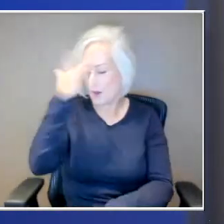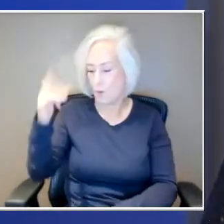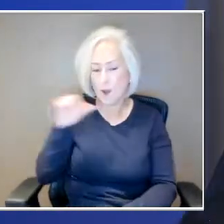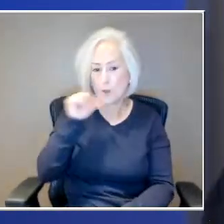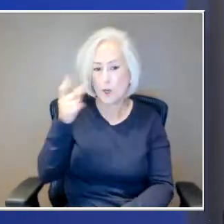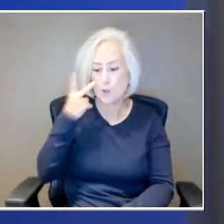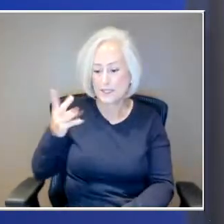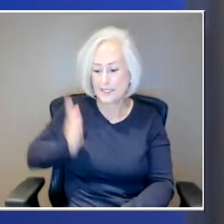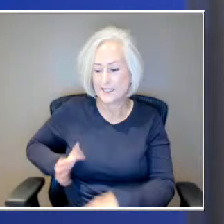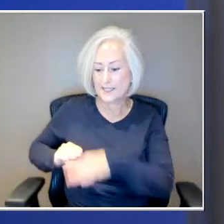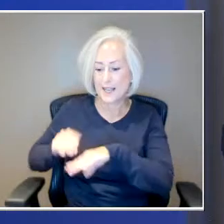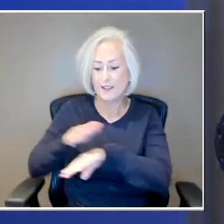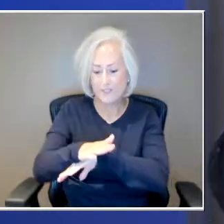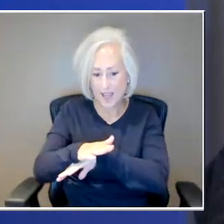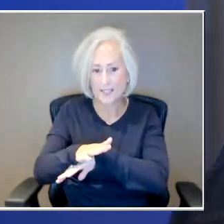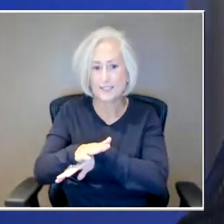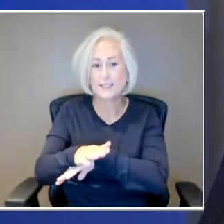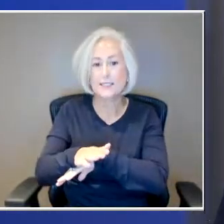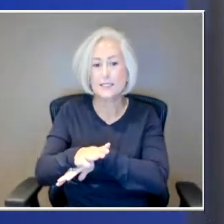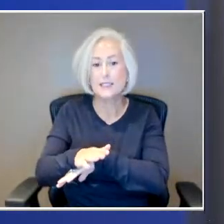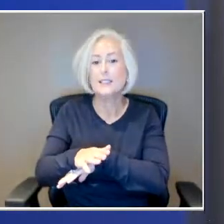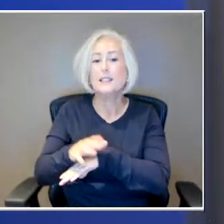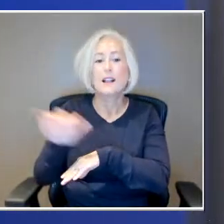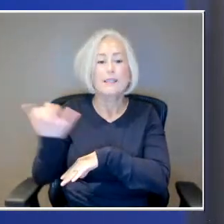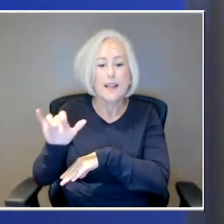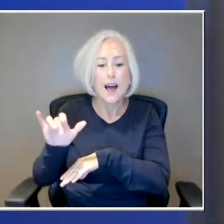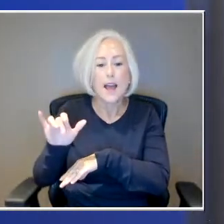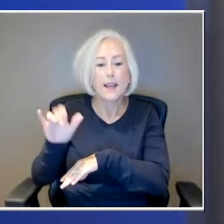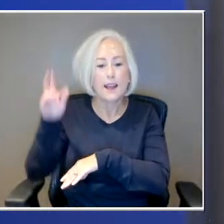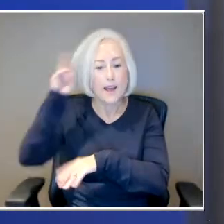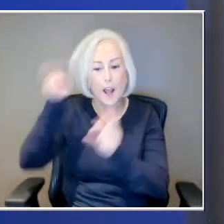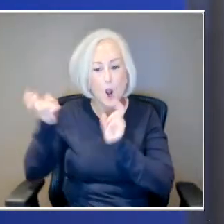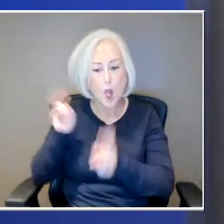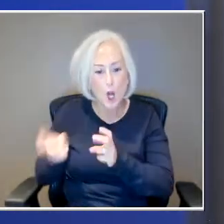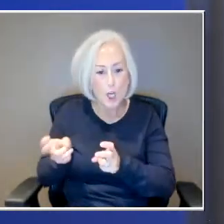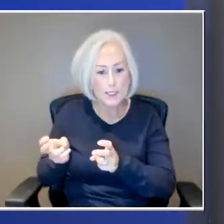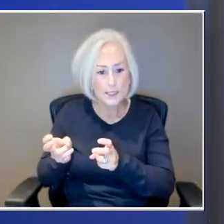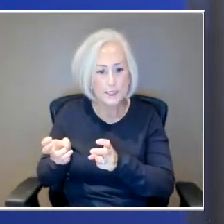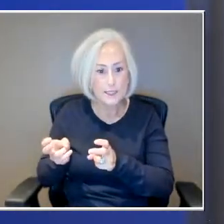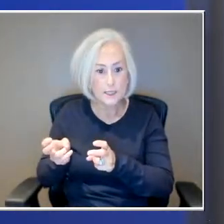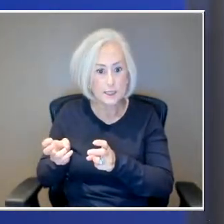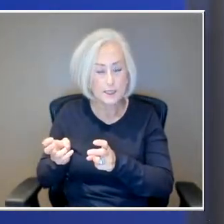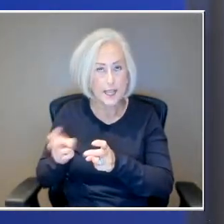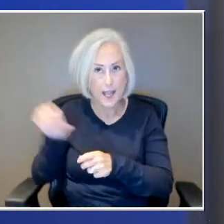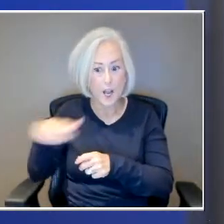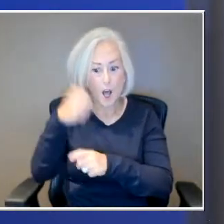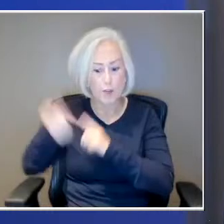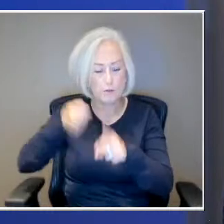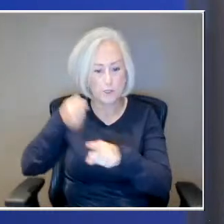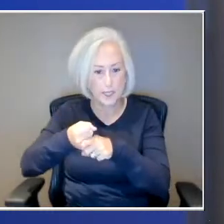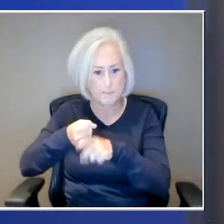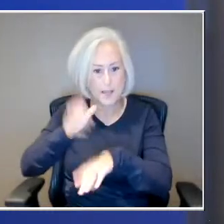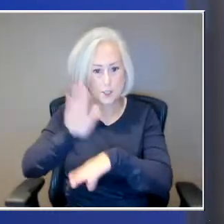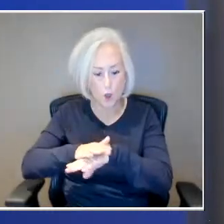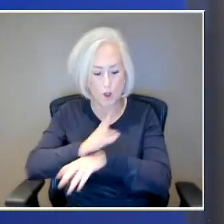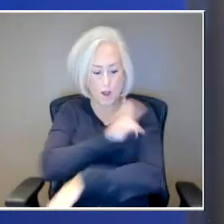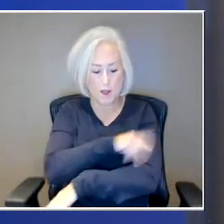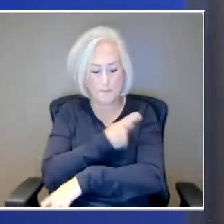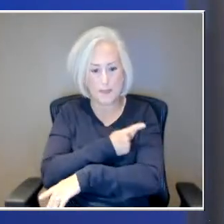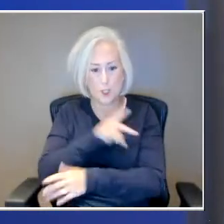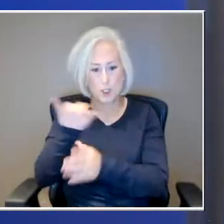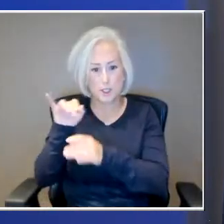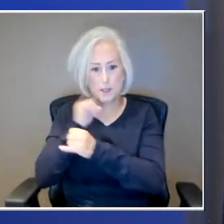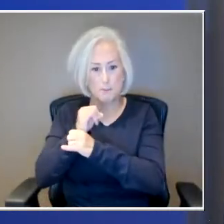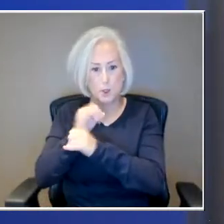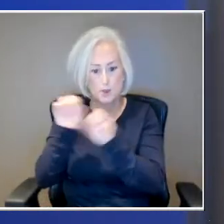of chemotherapy like hair loss and some of the significant impacts on the patient's immune system.